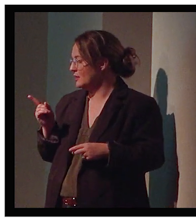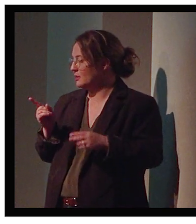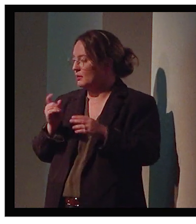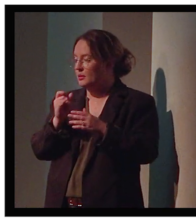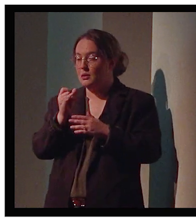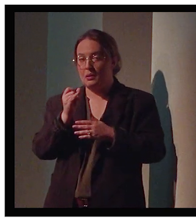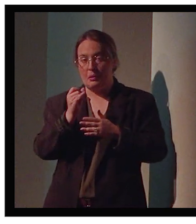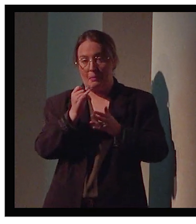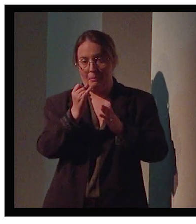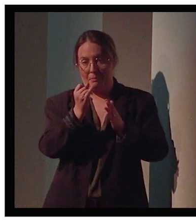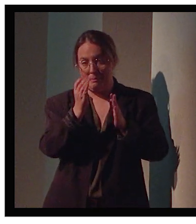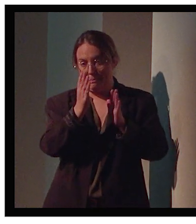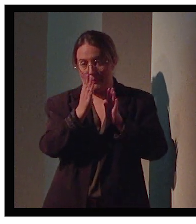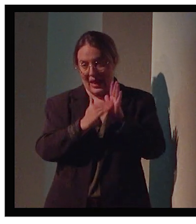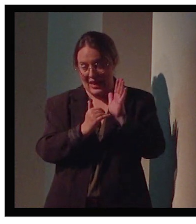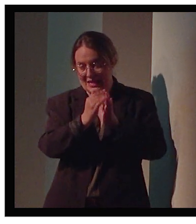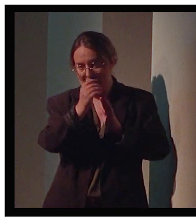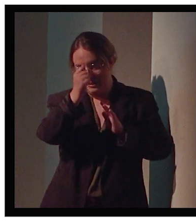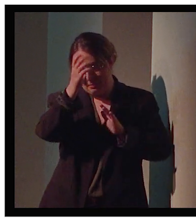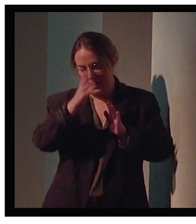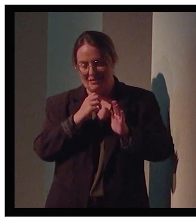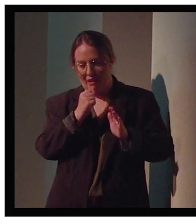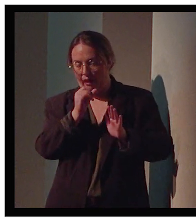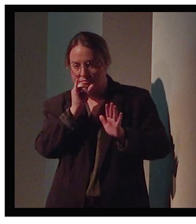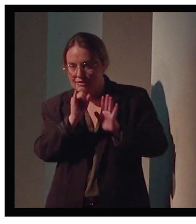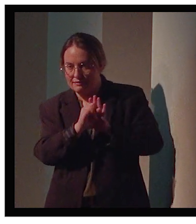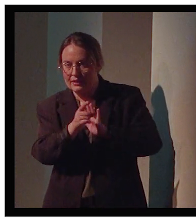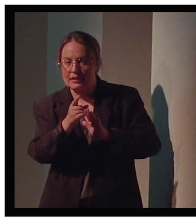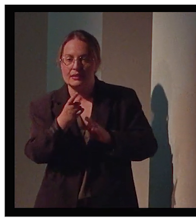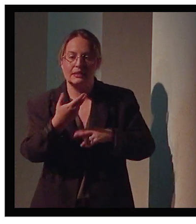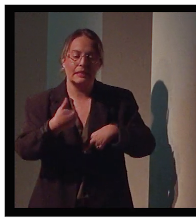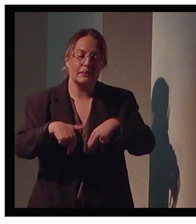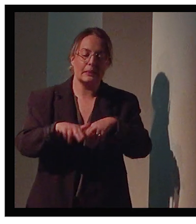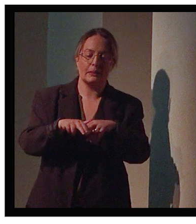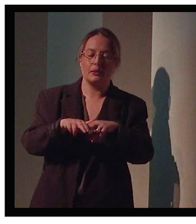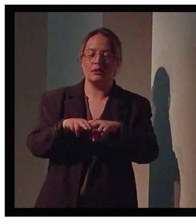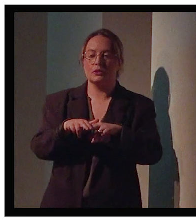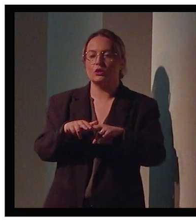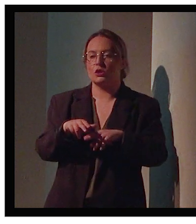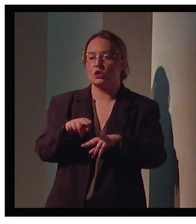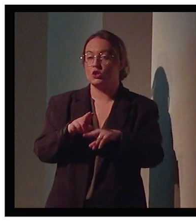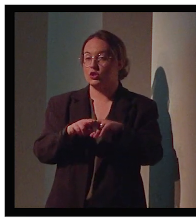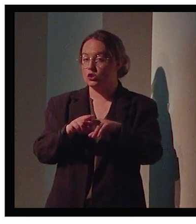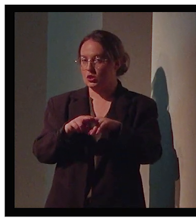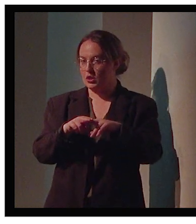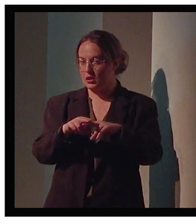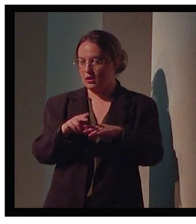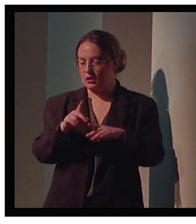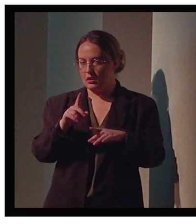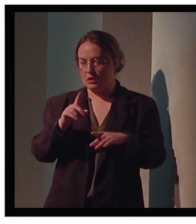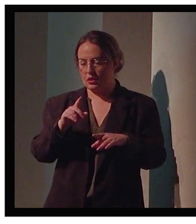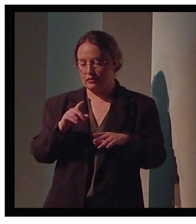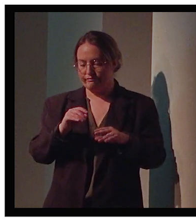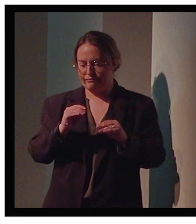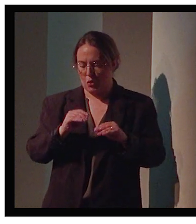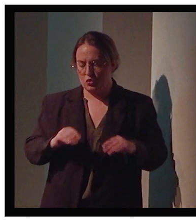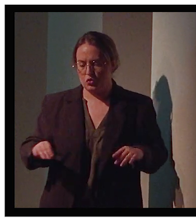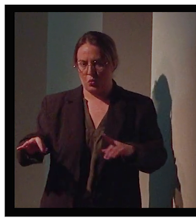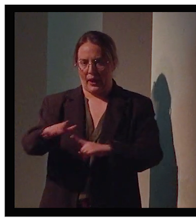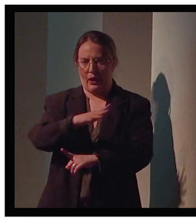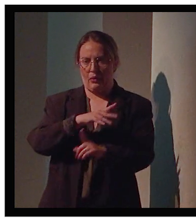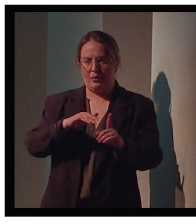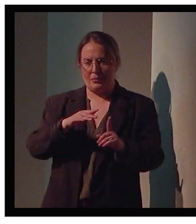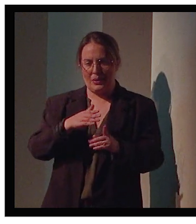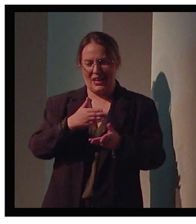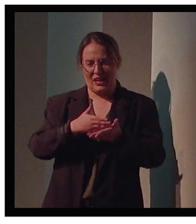unidentified man in modern bourgeois attire sits in a chair among what look like cuts of meat.